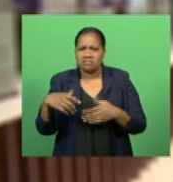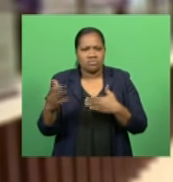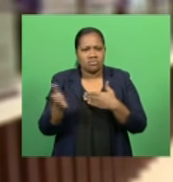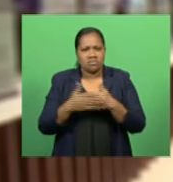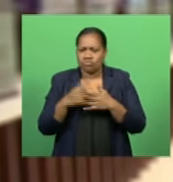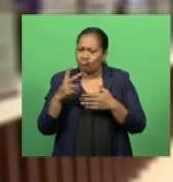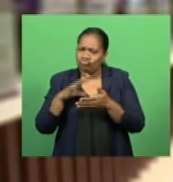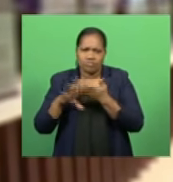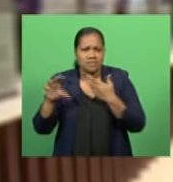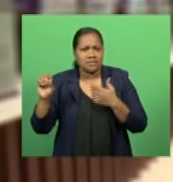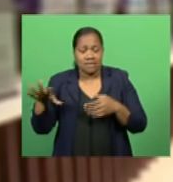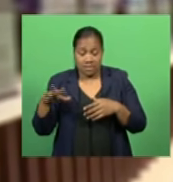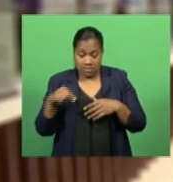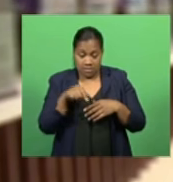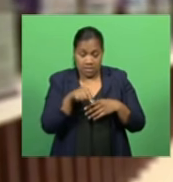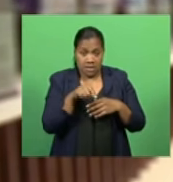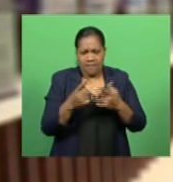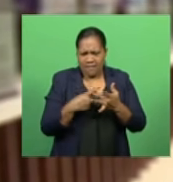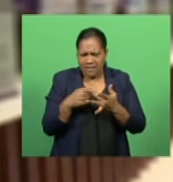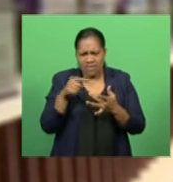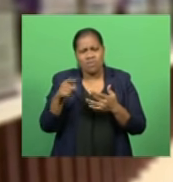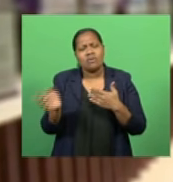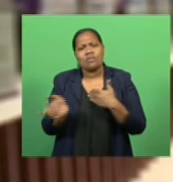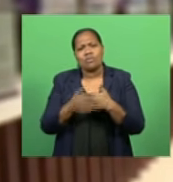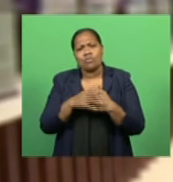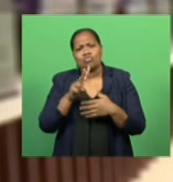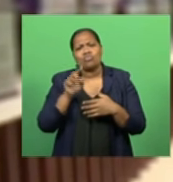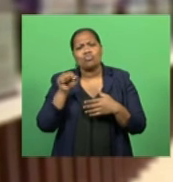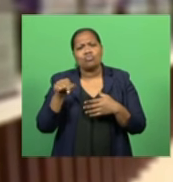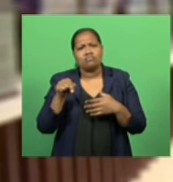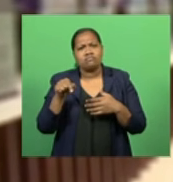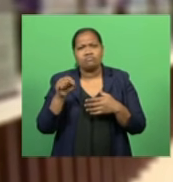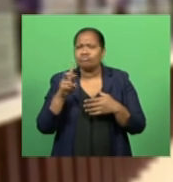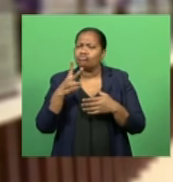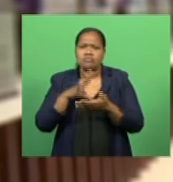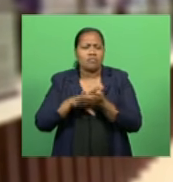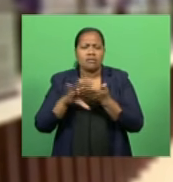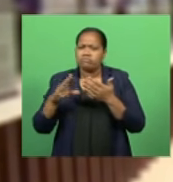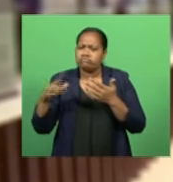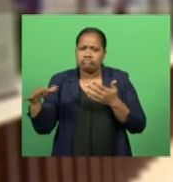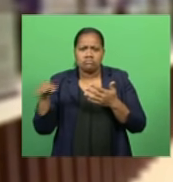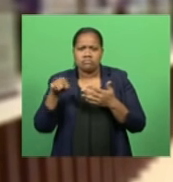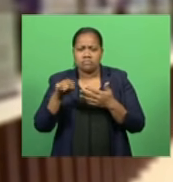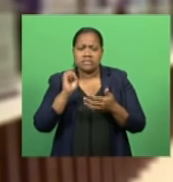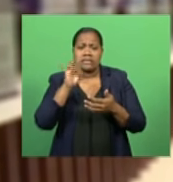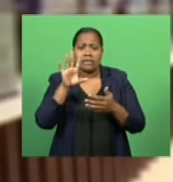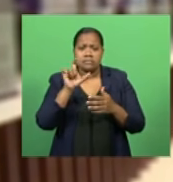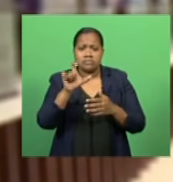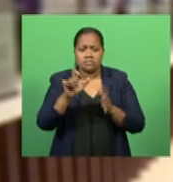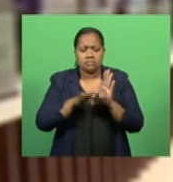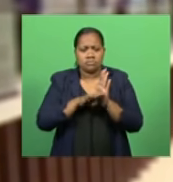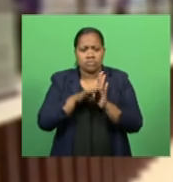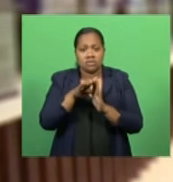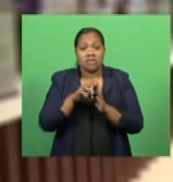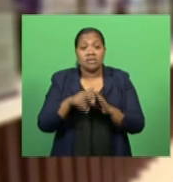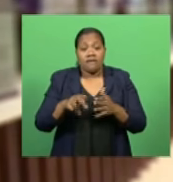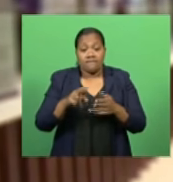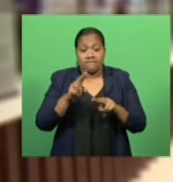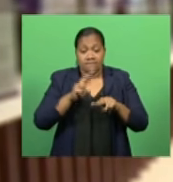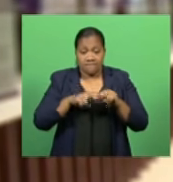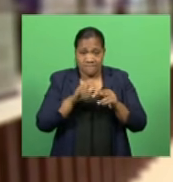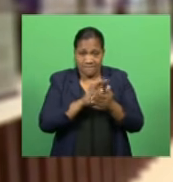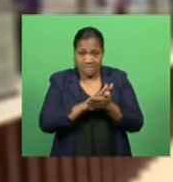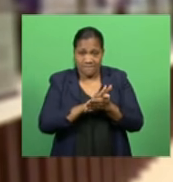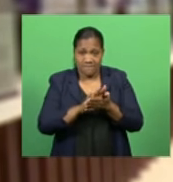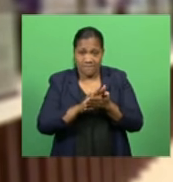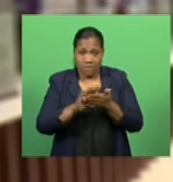settled the week at $2.85, noting a 10 cents increase. Fijian Holdings Limited rose by 4 cents